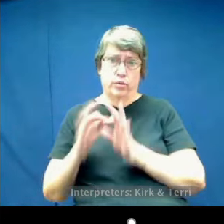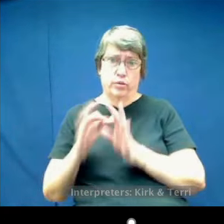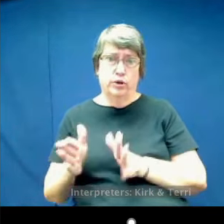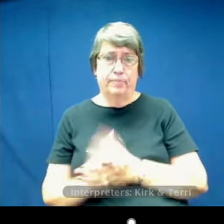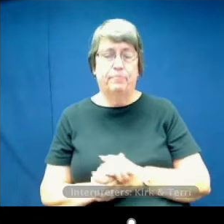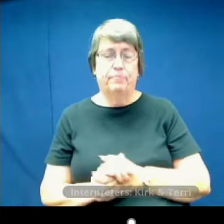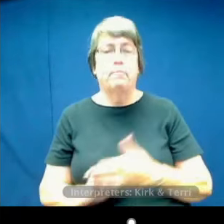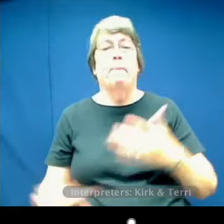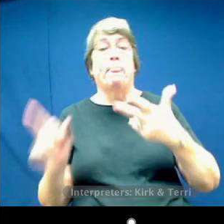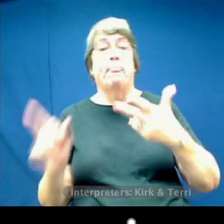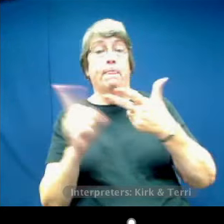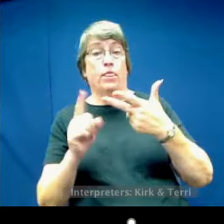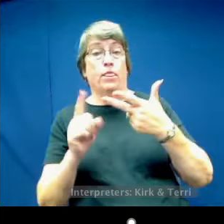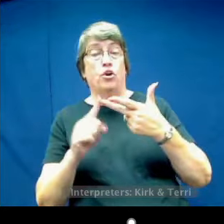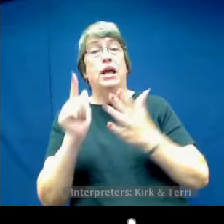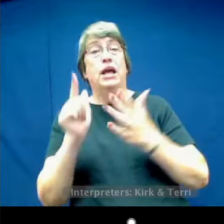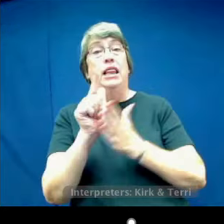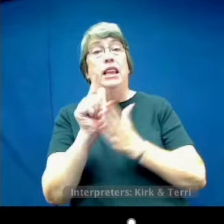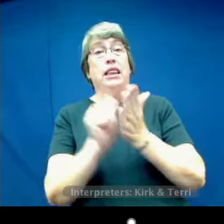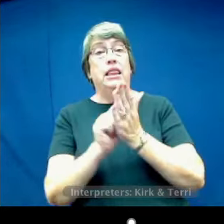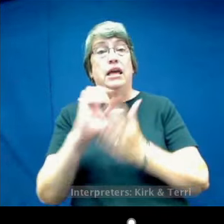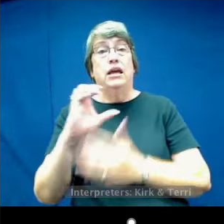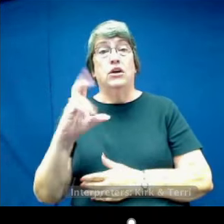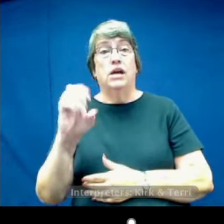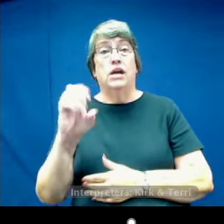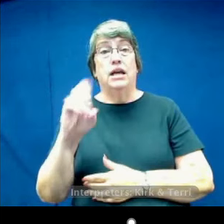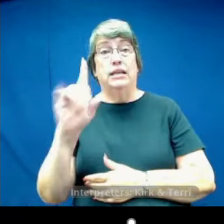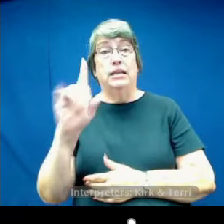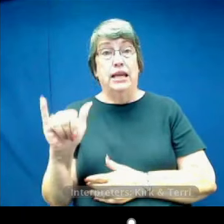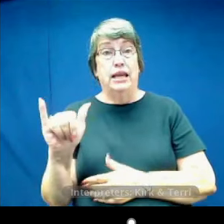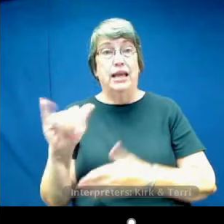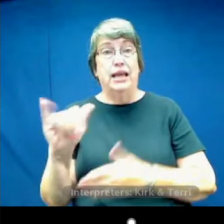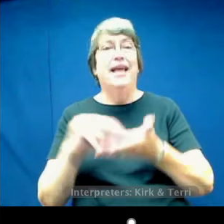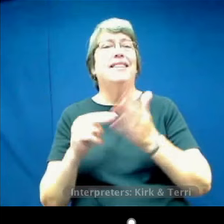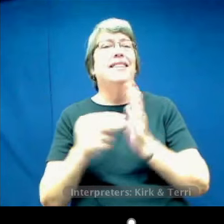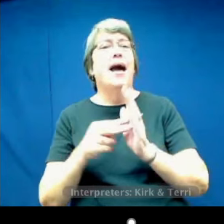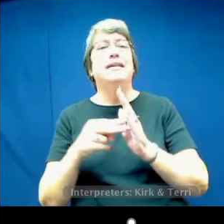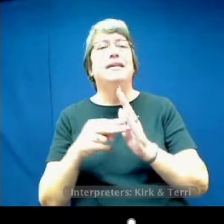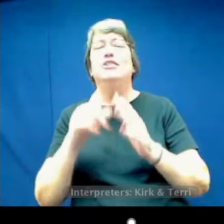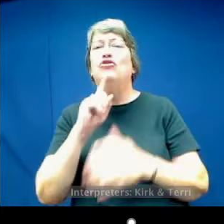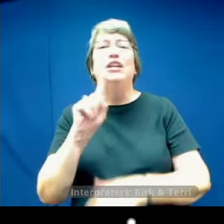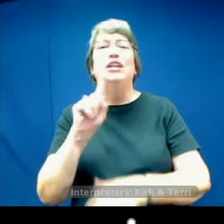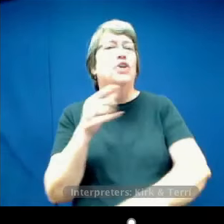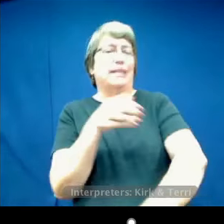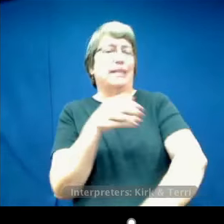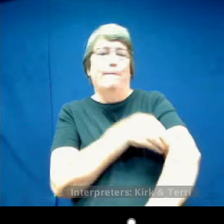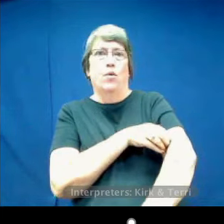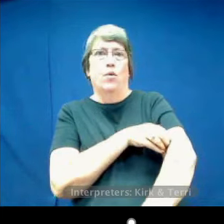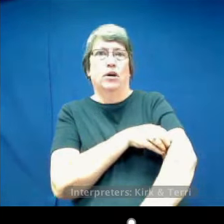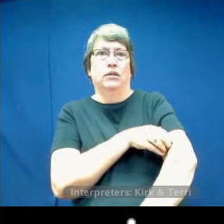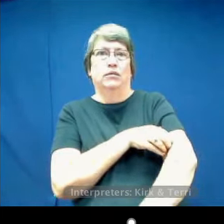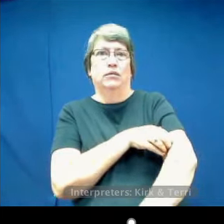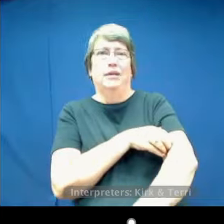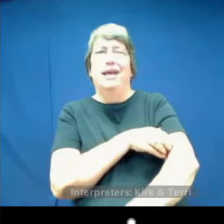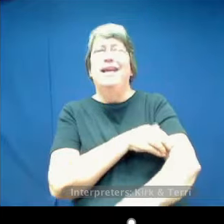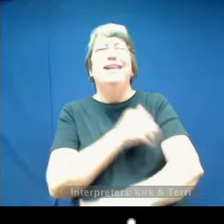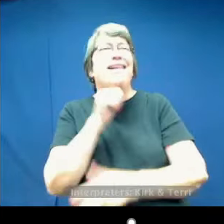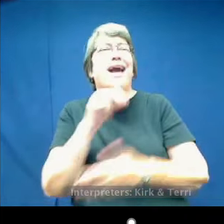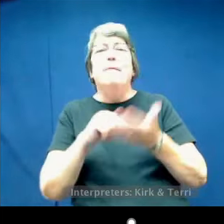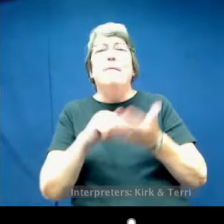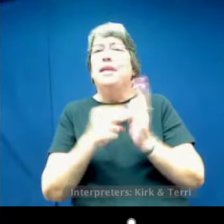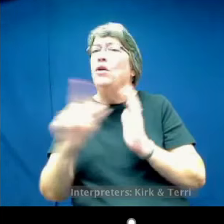Legal custody essentially is a decision-making power. It has nothing to do with where the child lives. It's the right